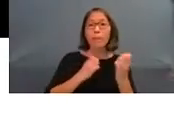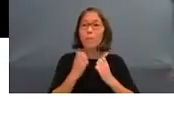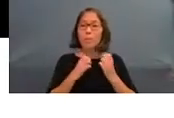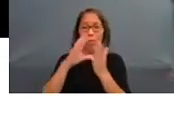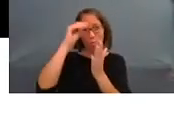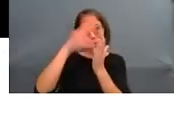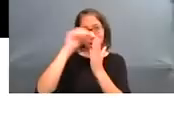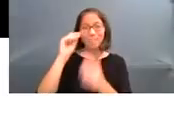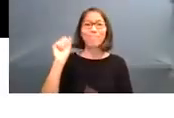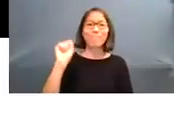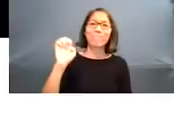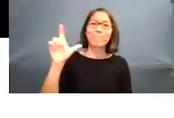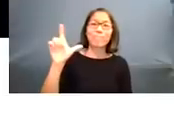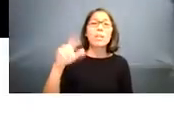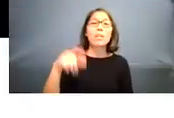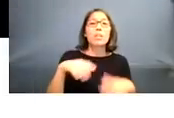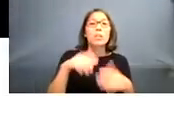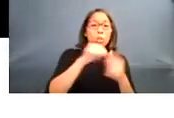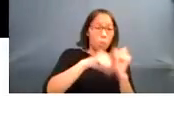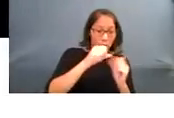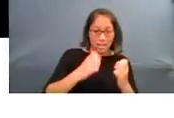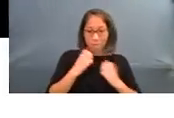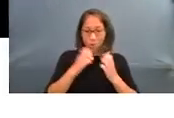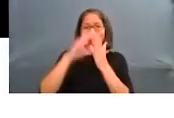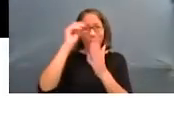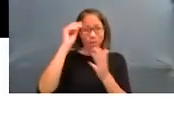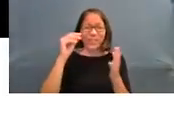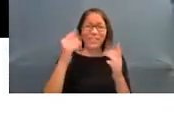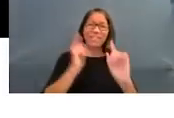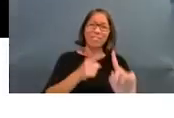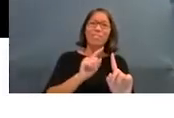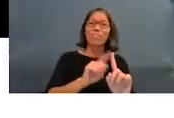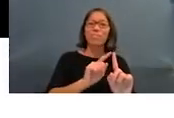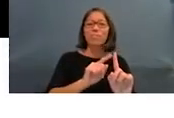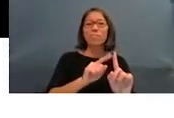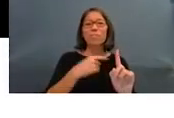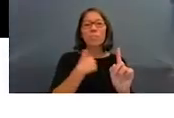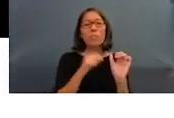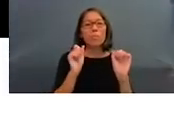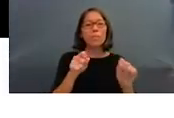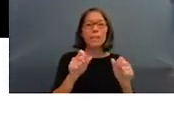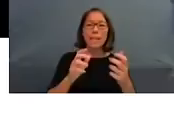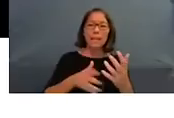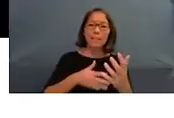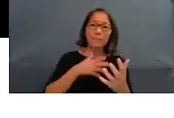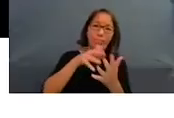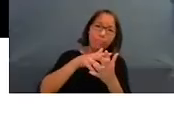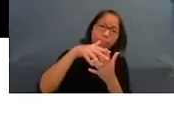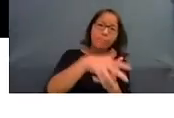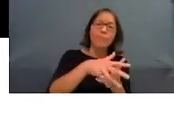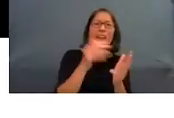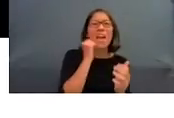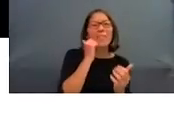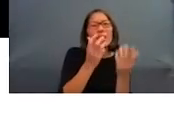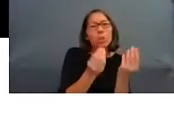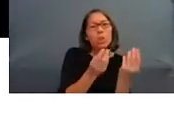learning. And social and emotional learning is something that is actually, we're able to integrate. It's the everyday soft skills